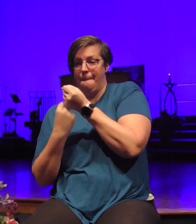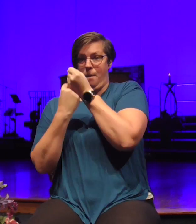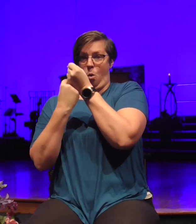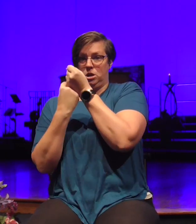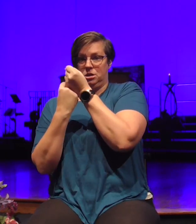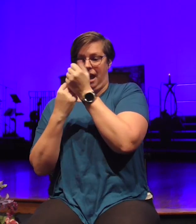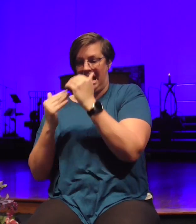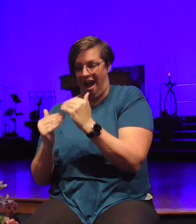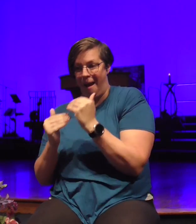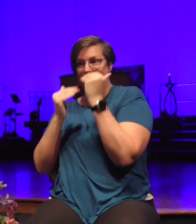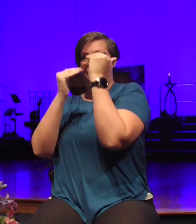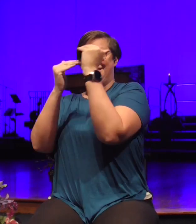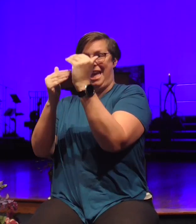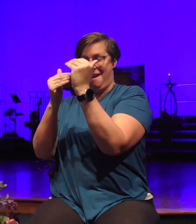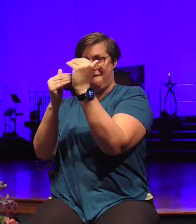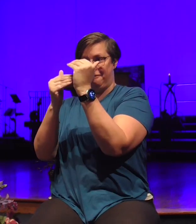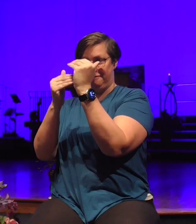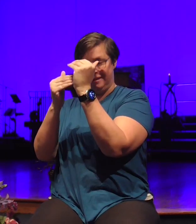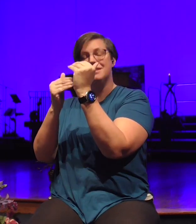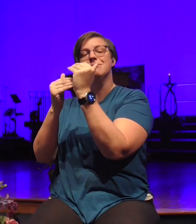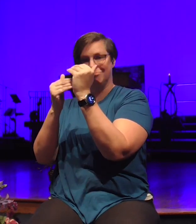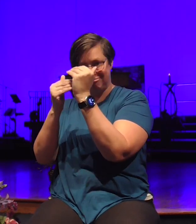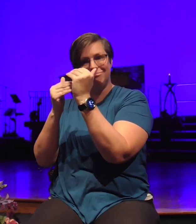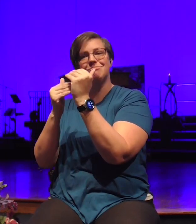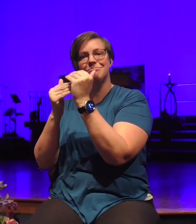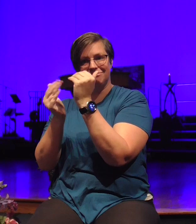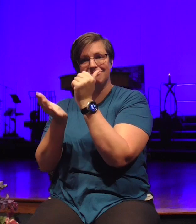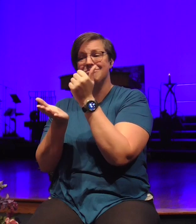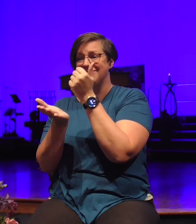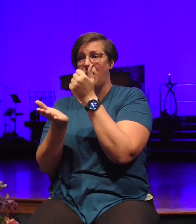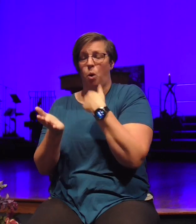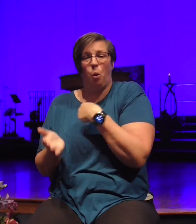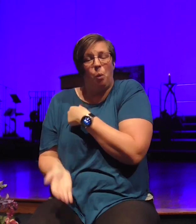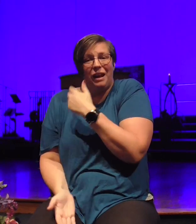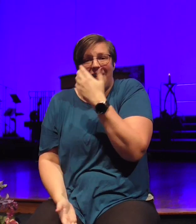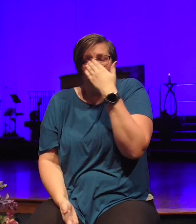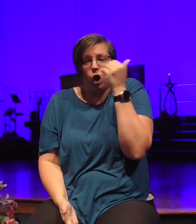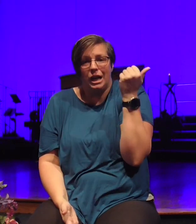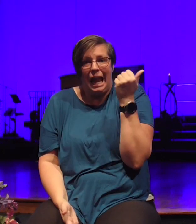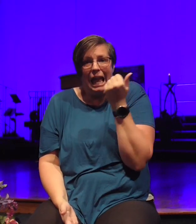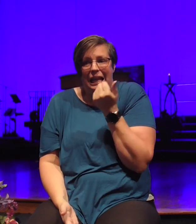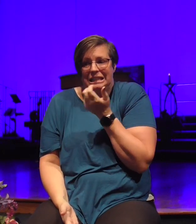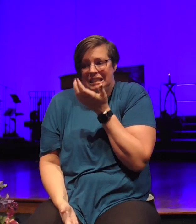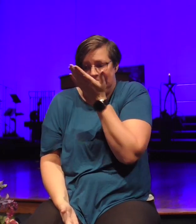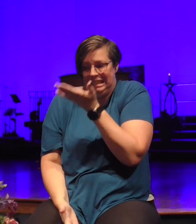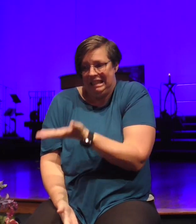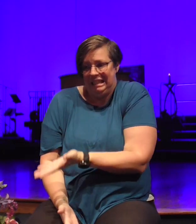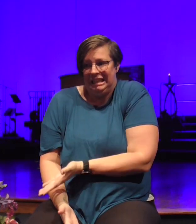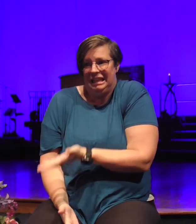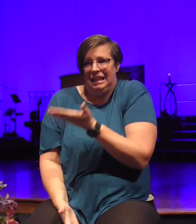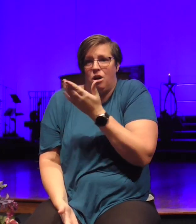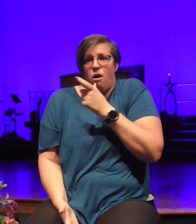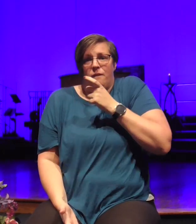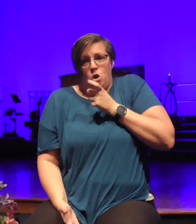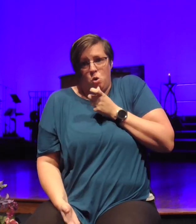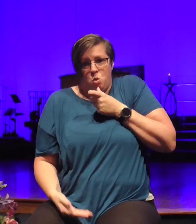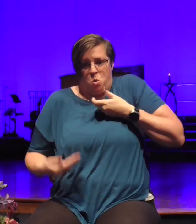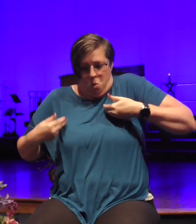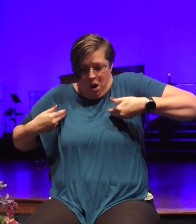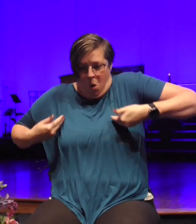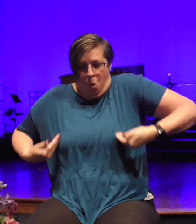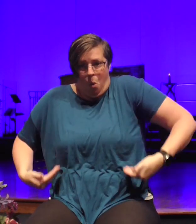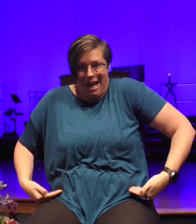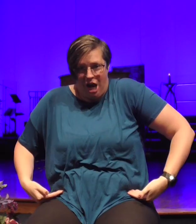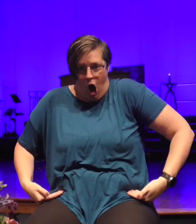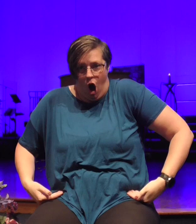and fortify and be there with us. We forget the essence of who we are often in